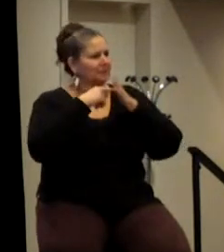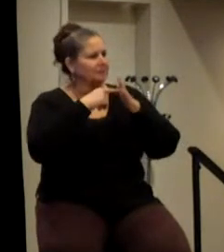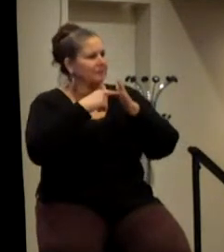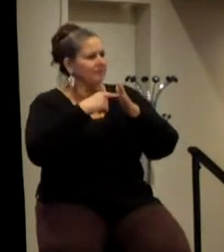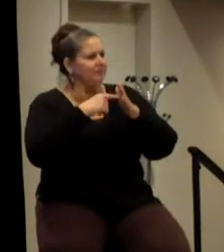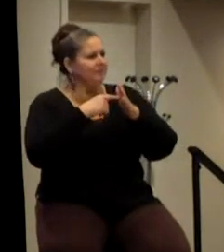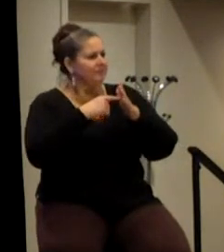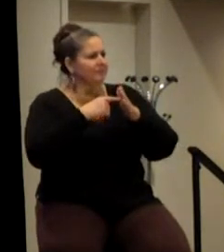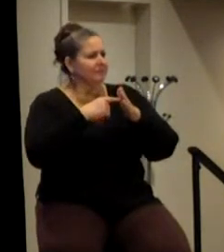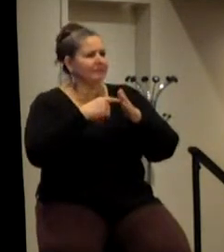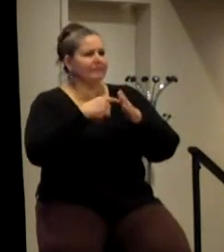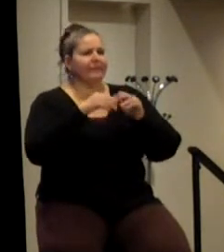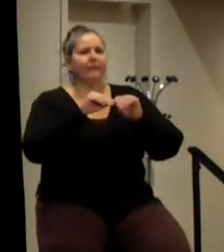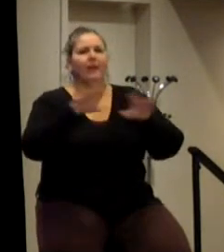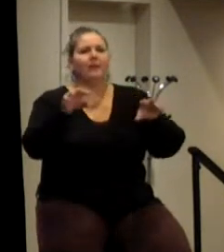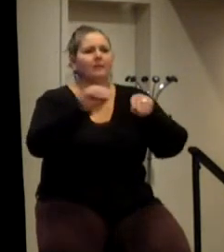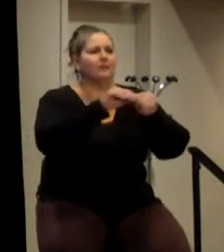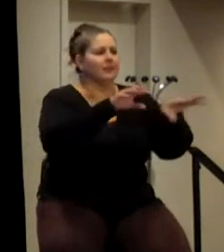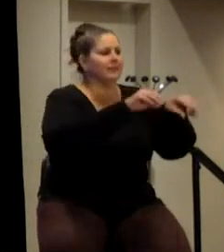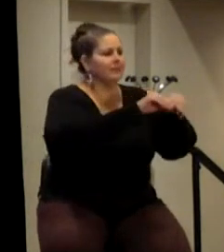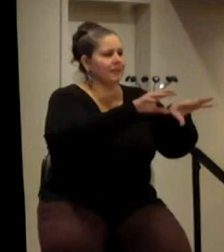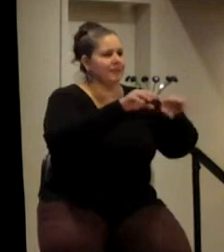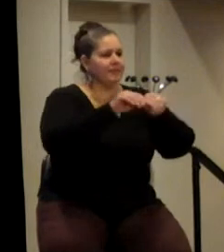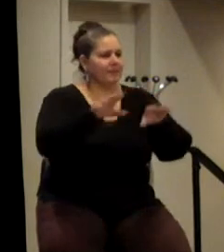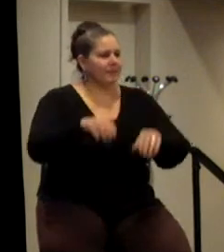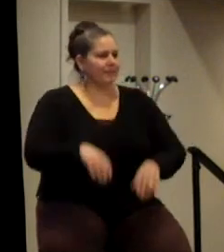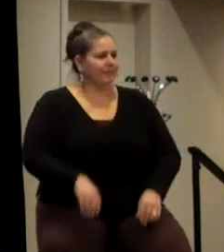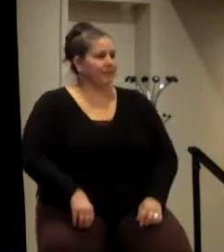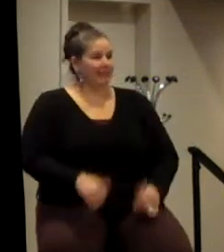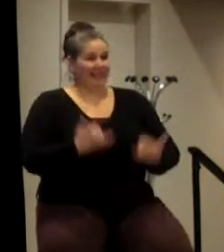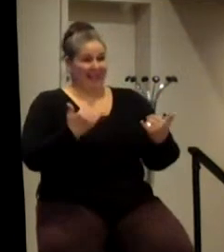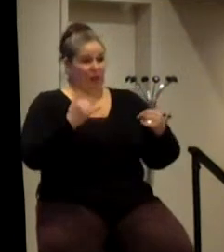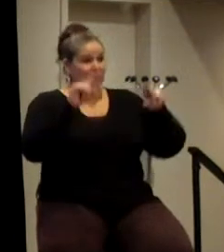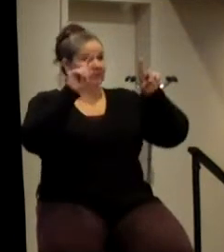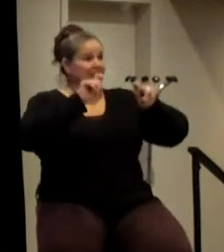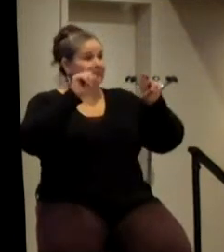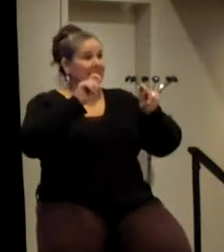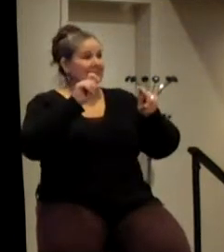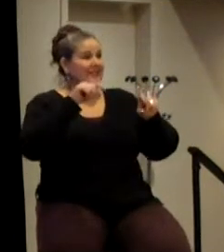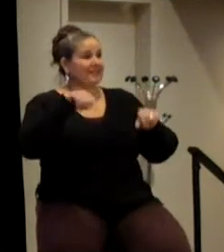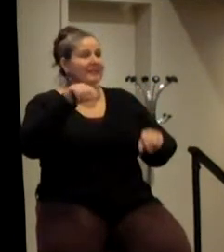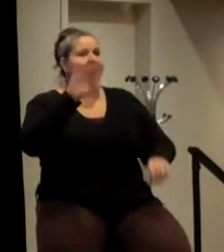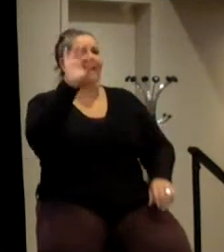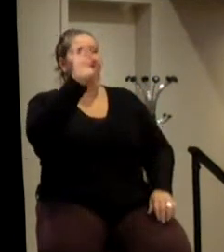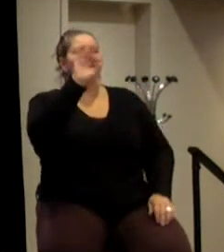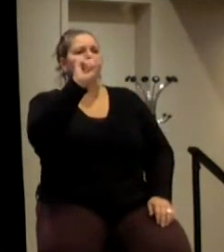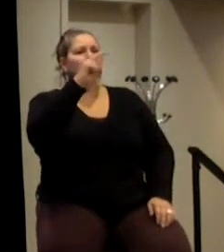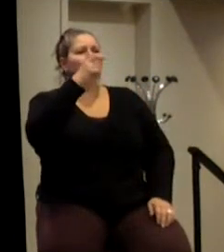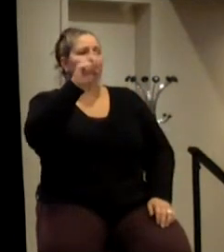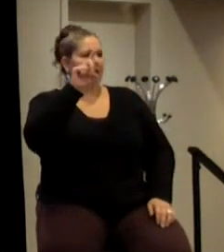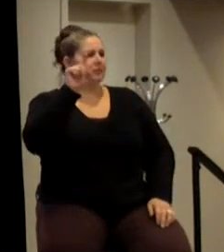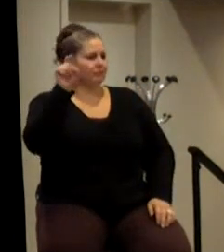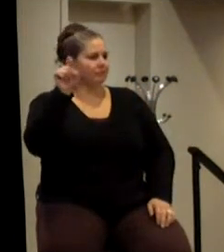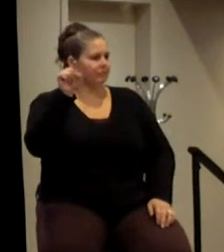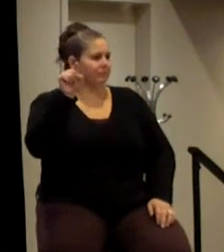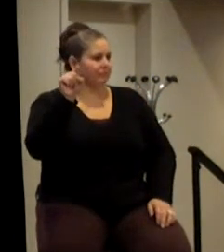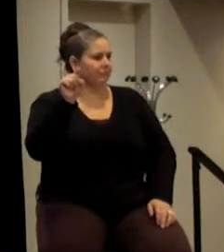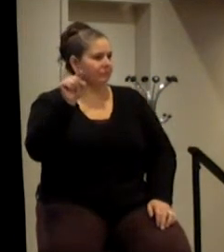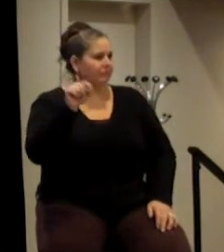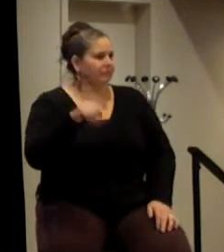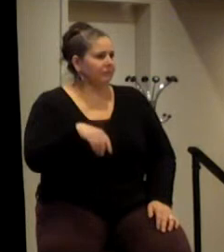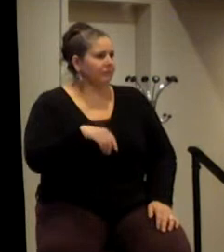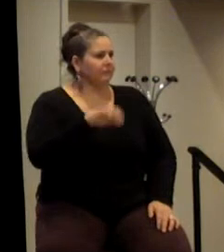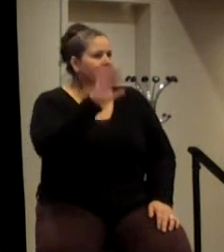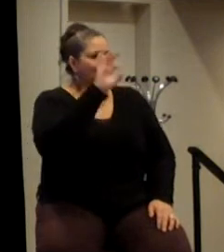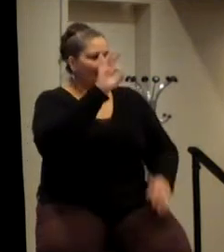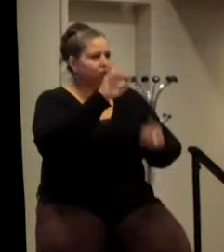market, Monday through Friday, 9 to 2. Weekends at Essentia Health on West Genesee